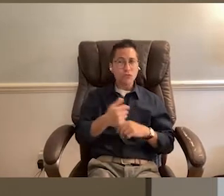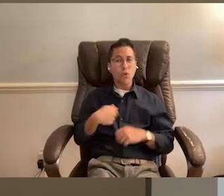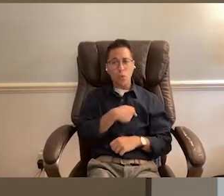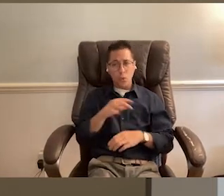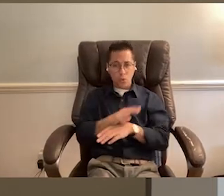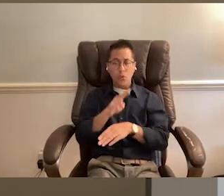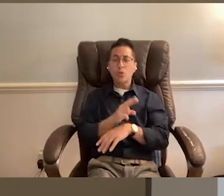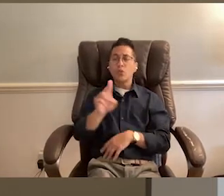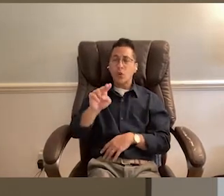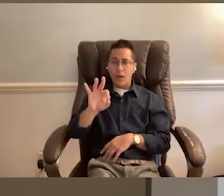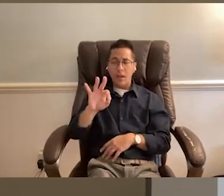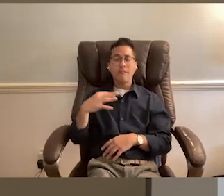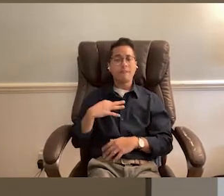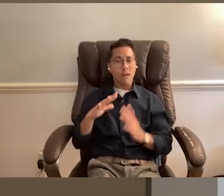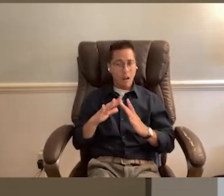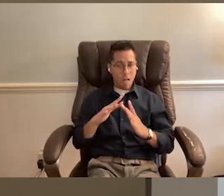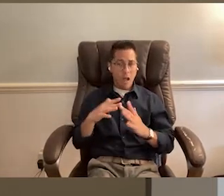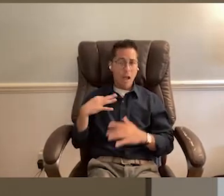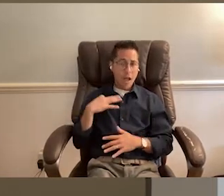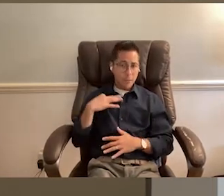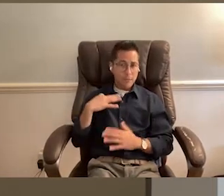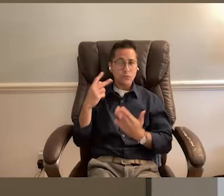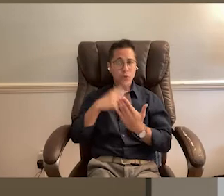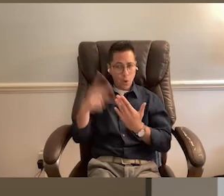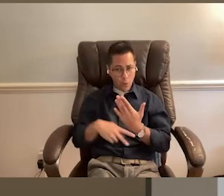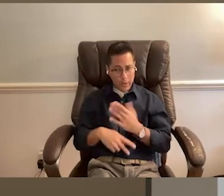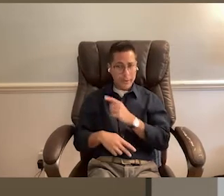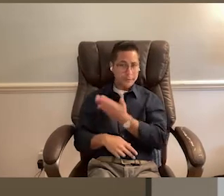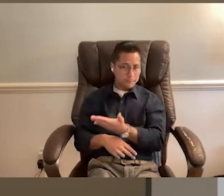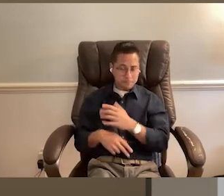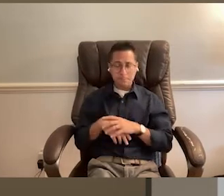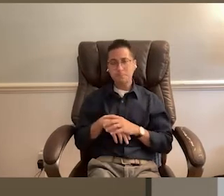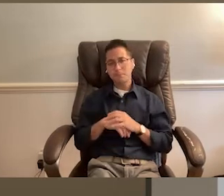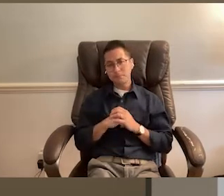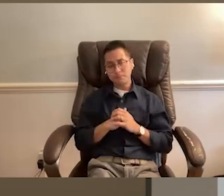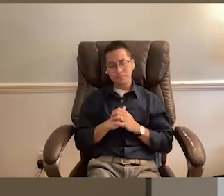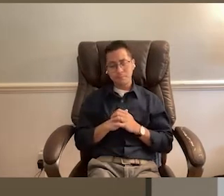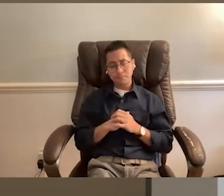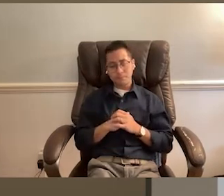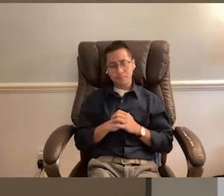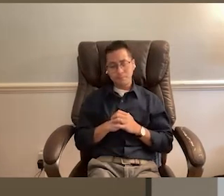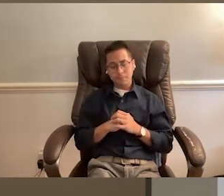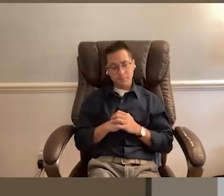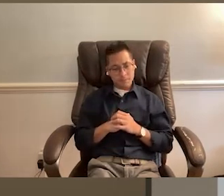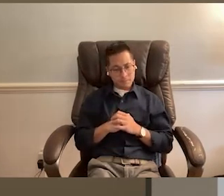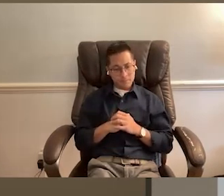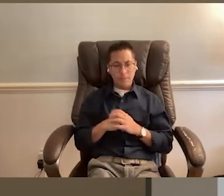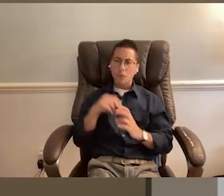Scholarship, which I love because it makes the program more accessible to students who otherwise may not be able to afford it.